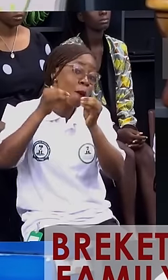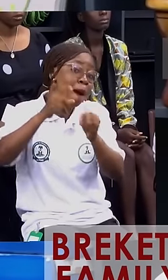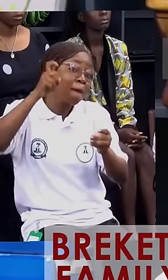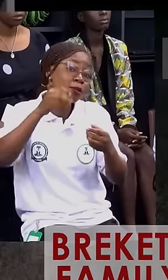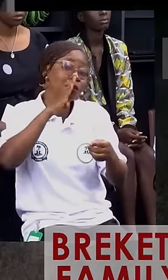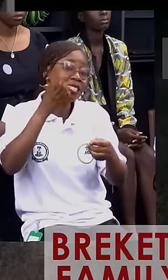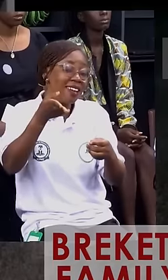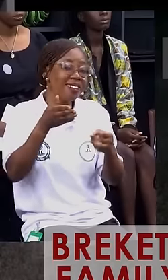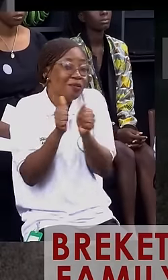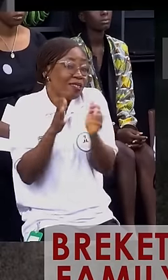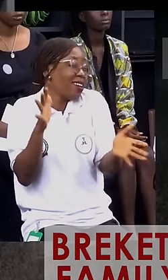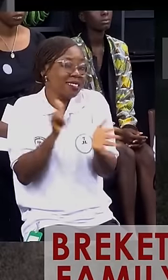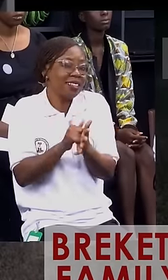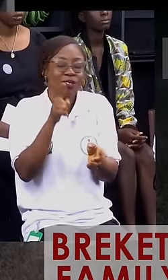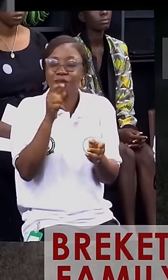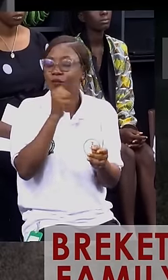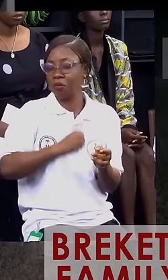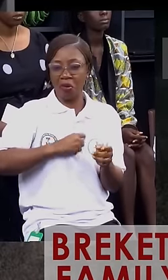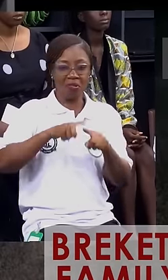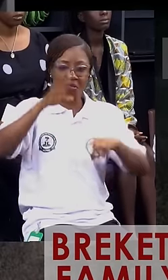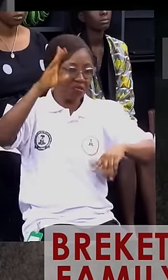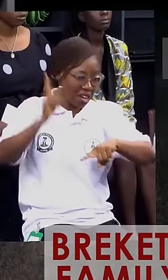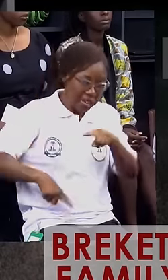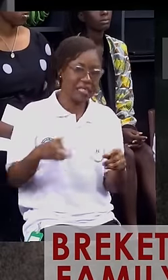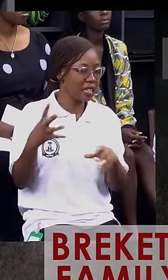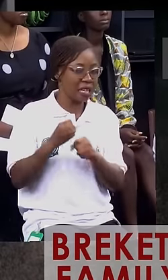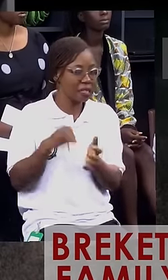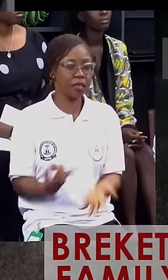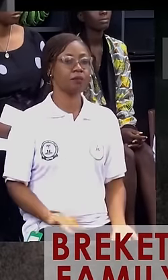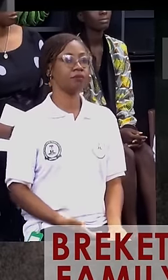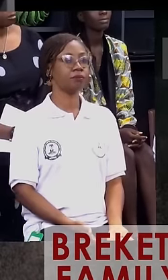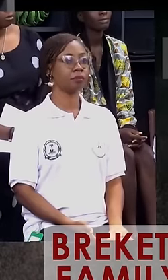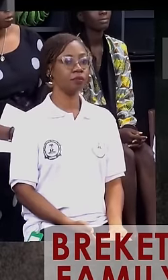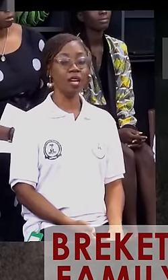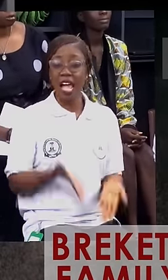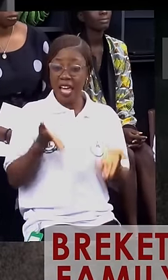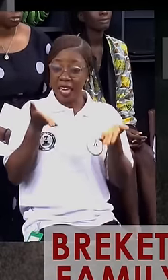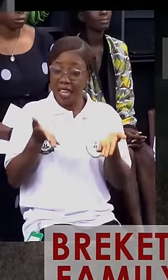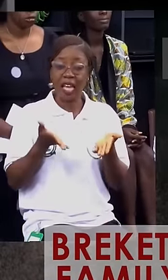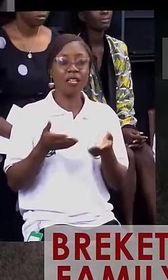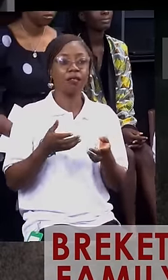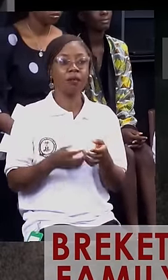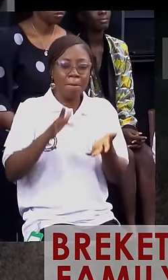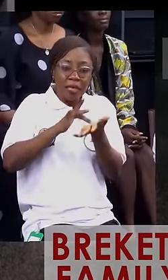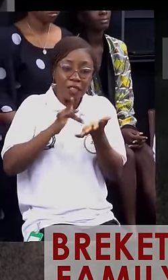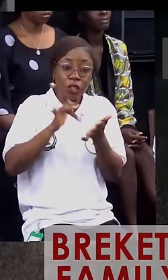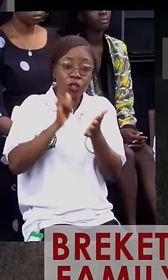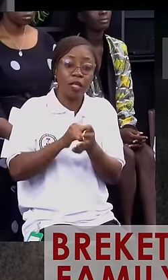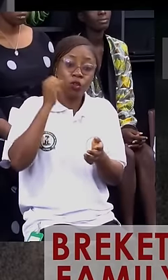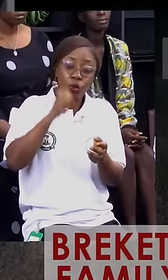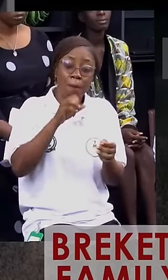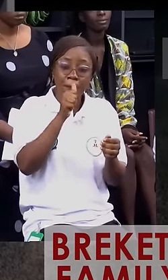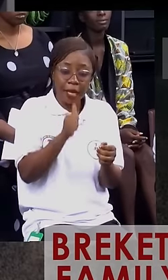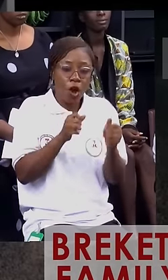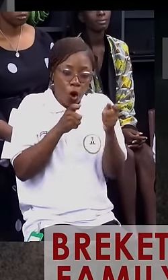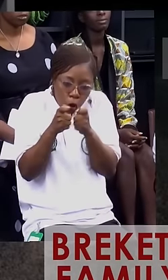Without that prescription, sorry, you cannot get in Nigeria, the medication. Here, even medications that should be controlled,